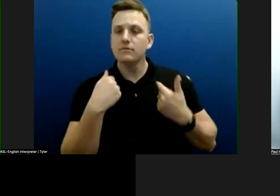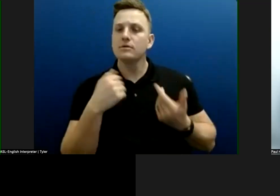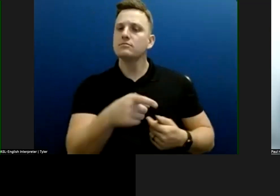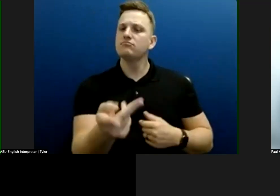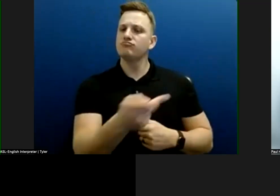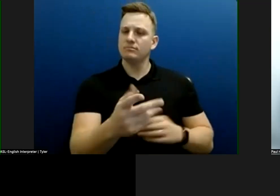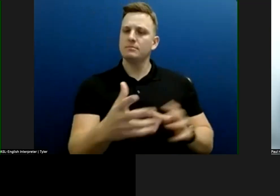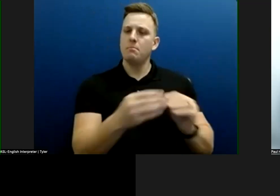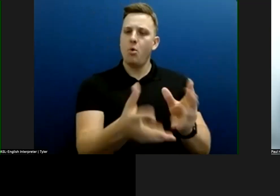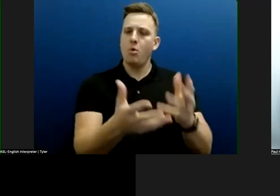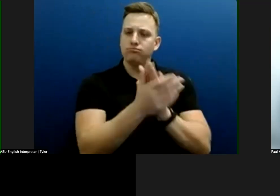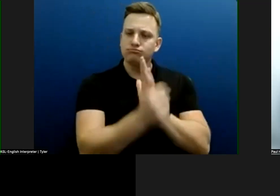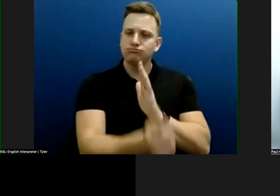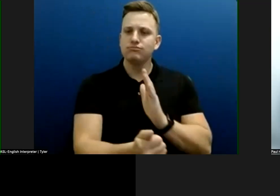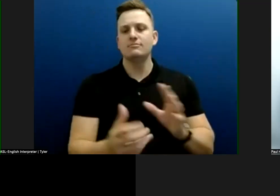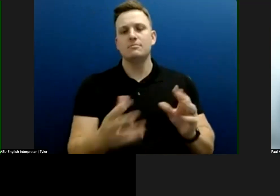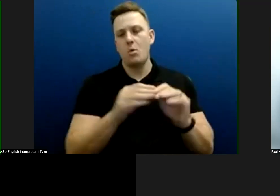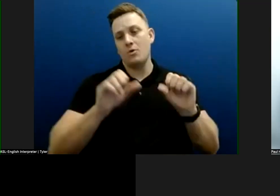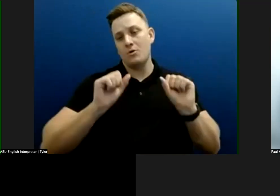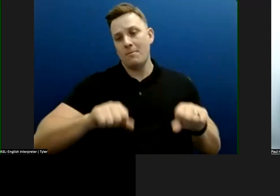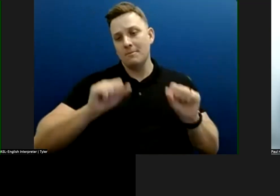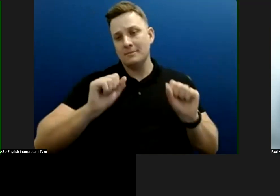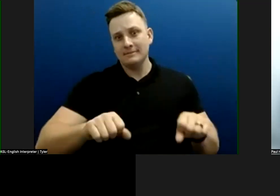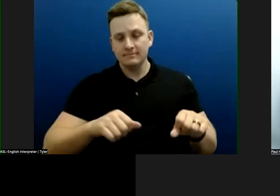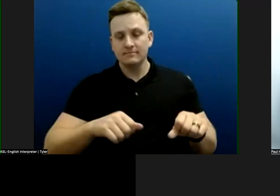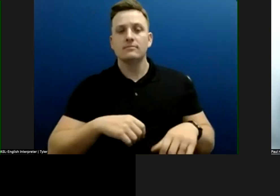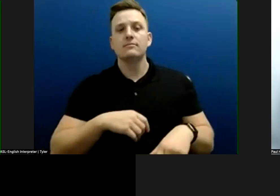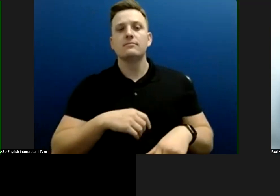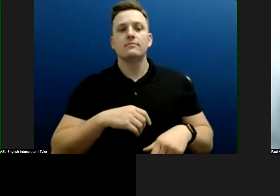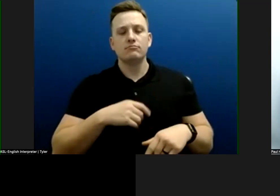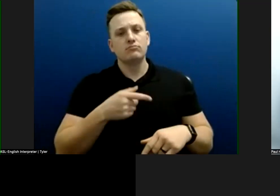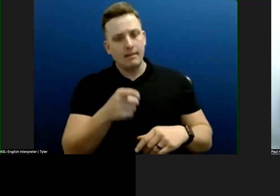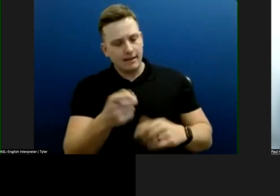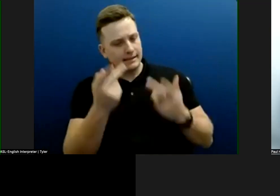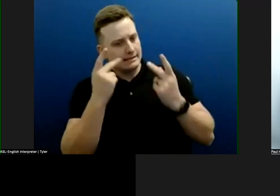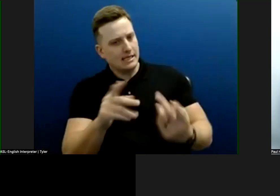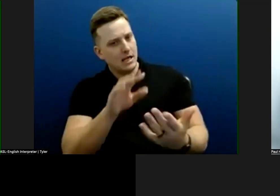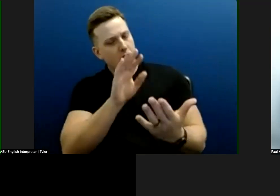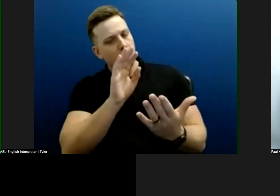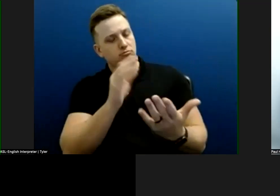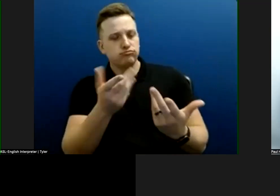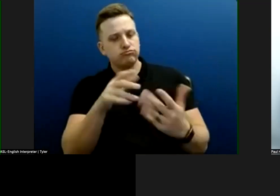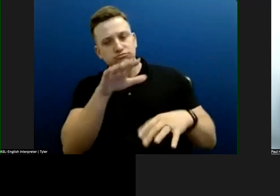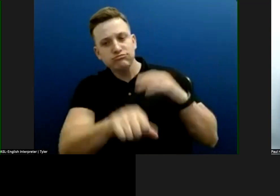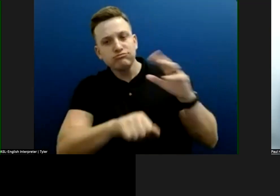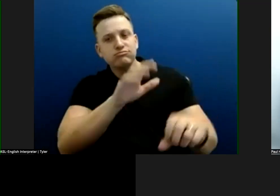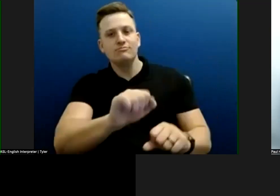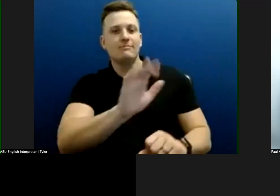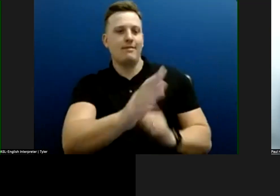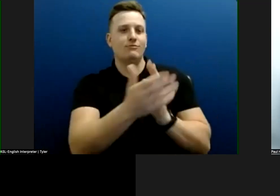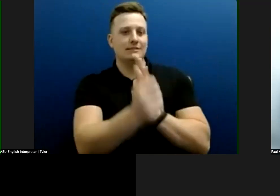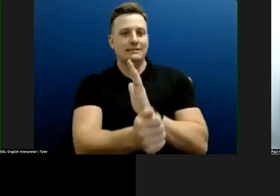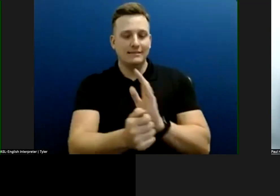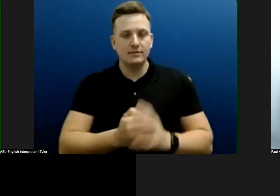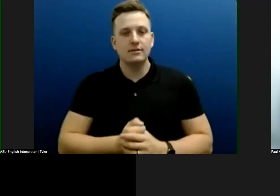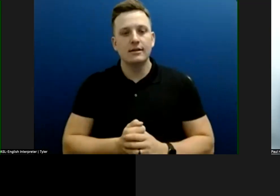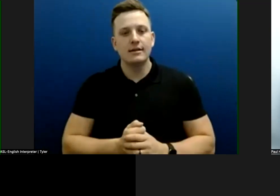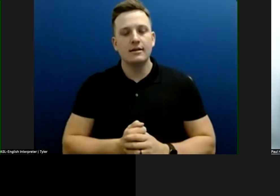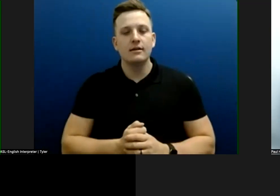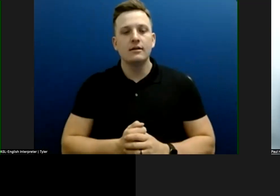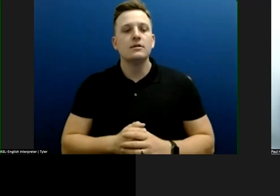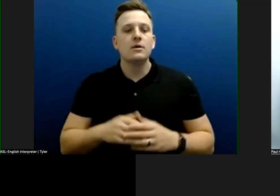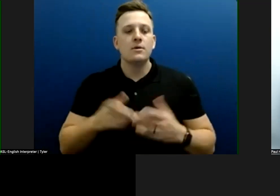more skills of a person will be revealed. And that will take me on to the sort